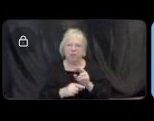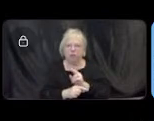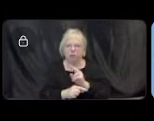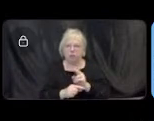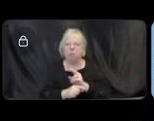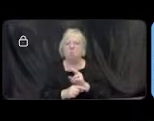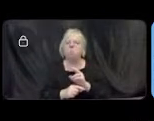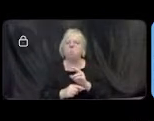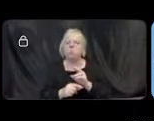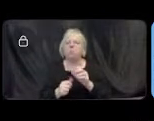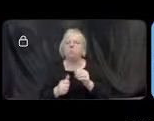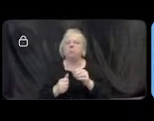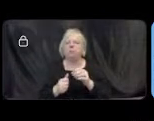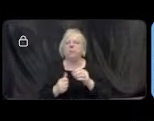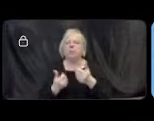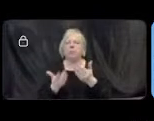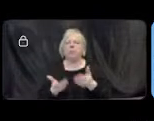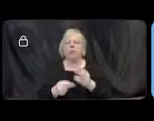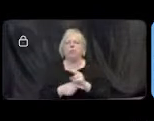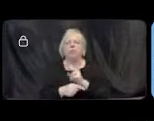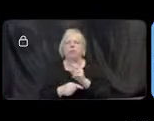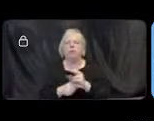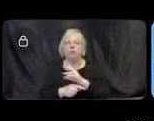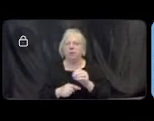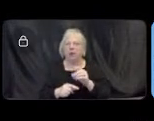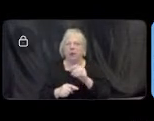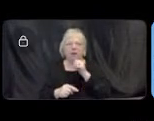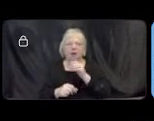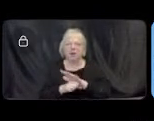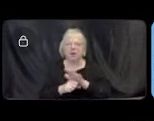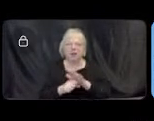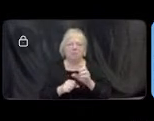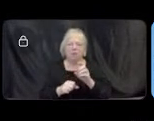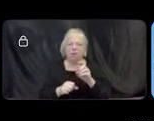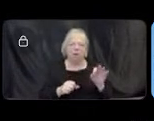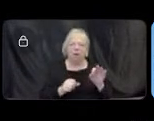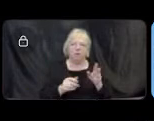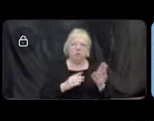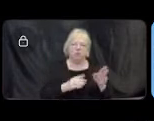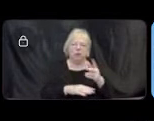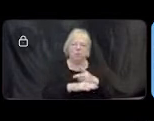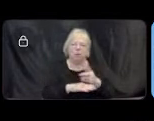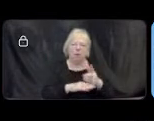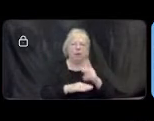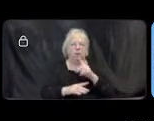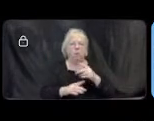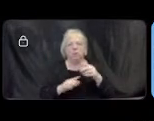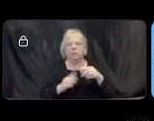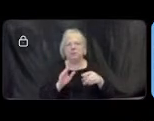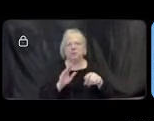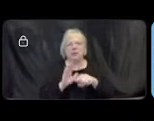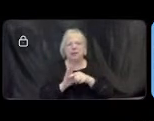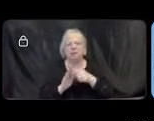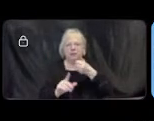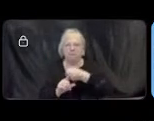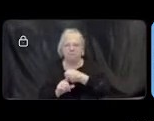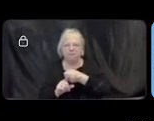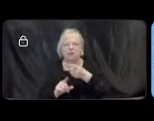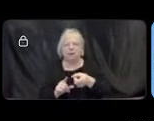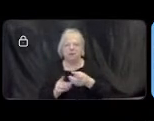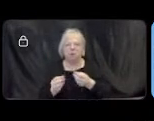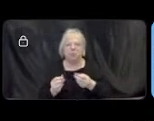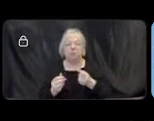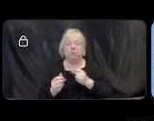intensity of the proposed use and the lack of off-street parking would have an adverse impact on the surrounding properties. Staff